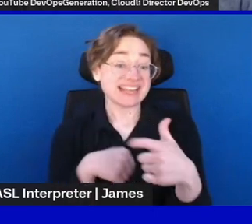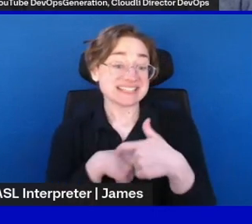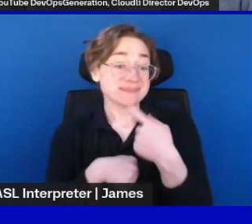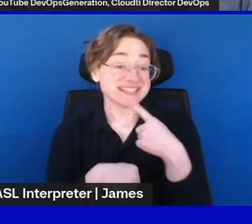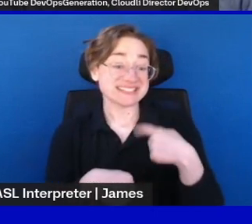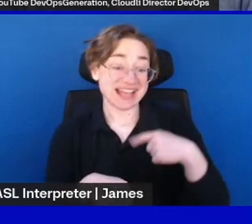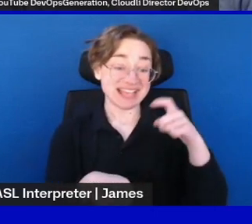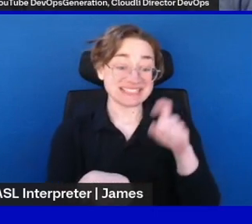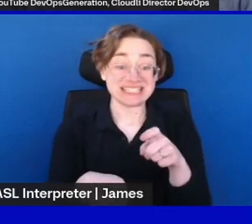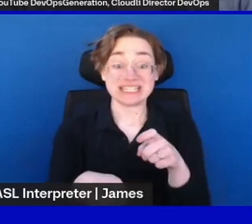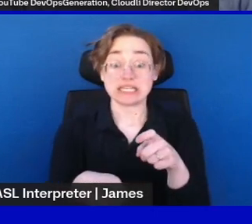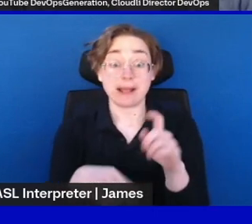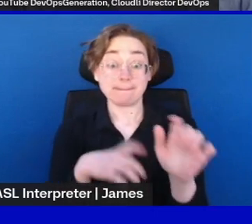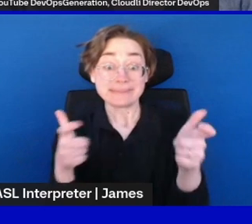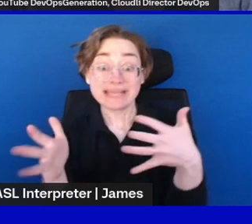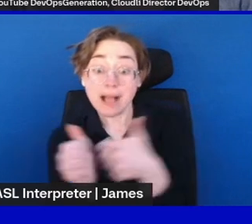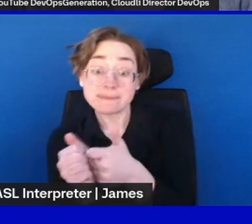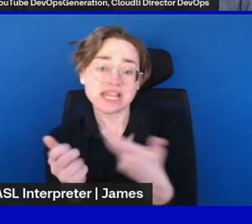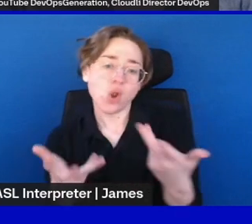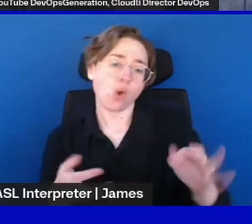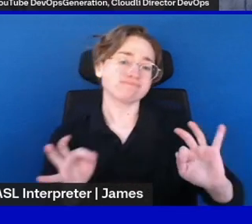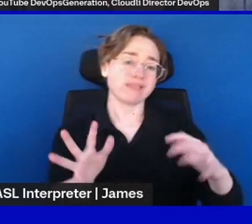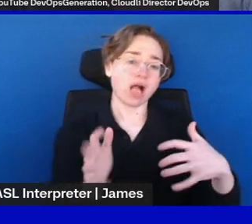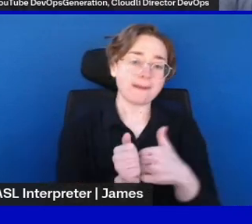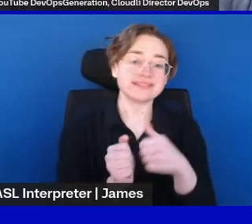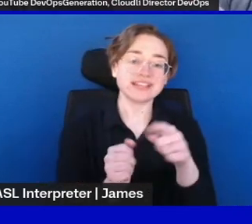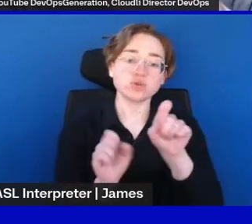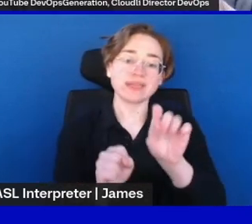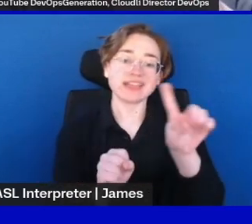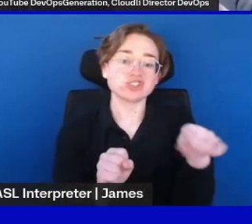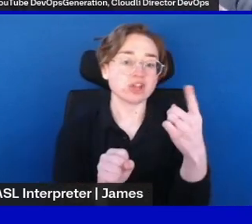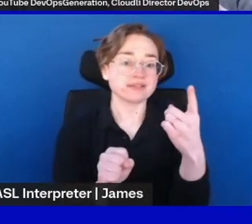minor update on that, say, hey, let's just move that into Hashistack while we're at it.